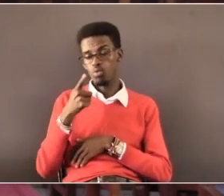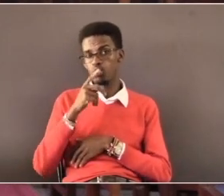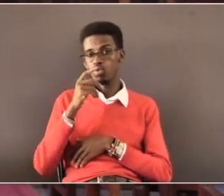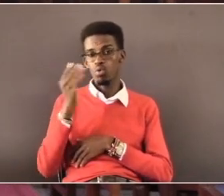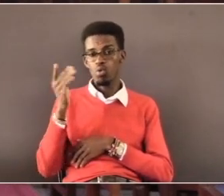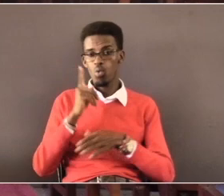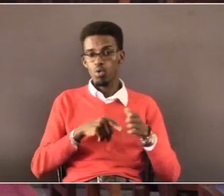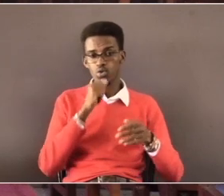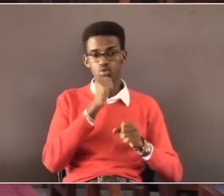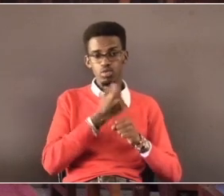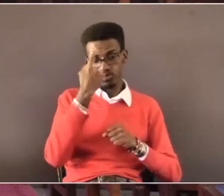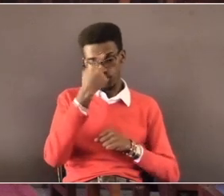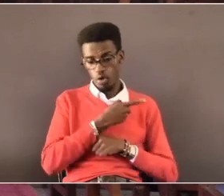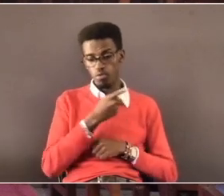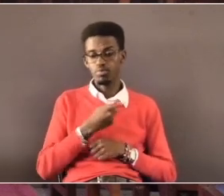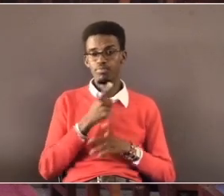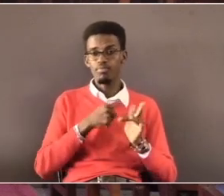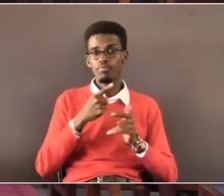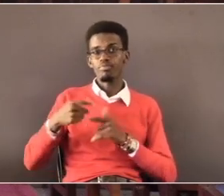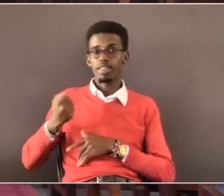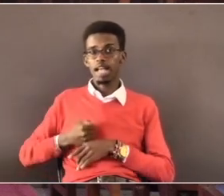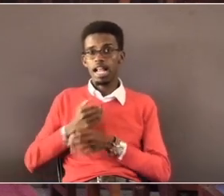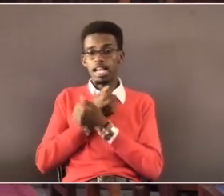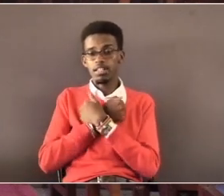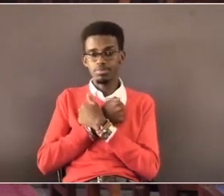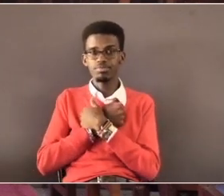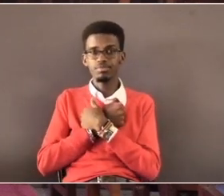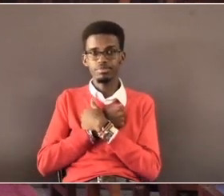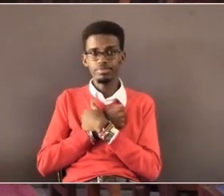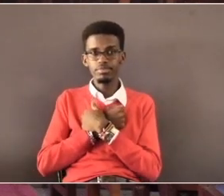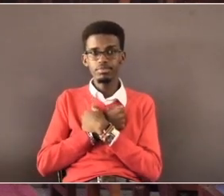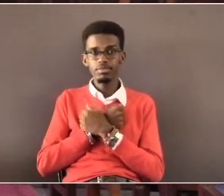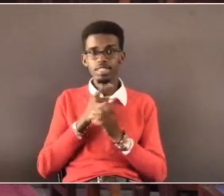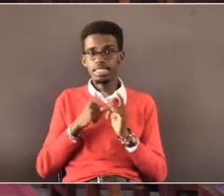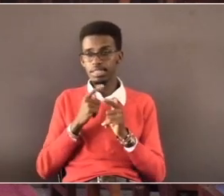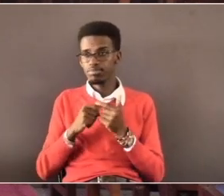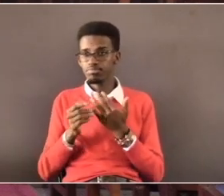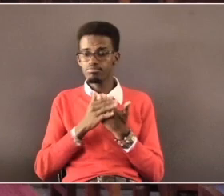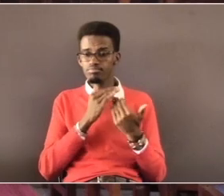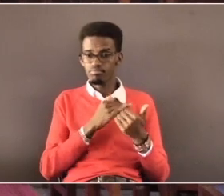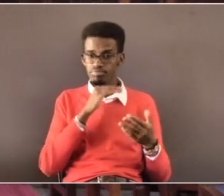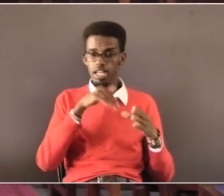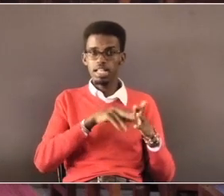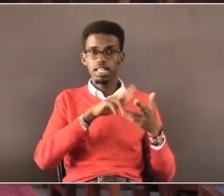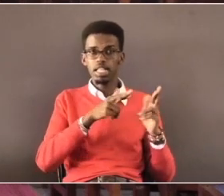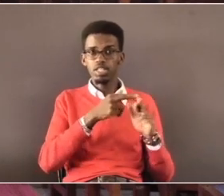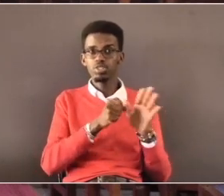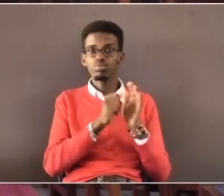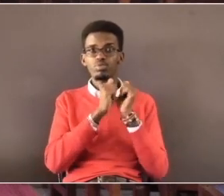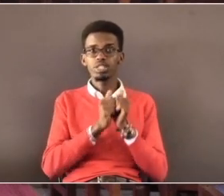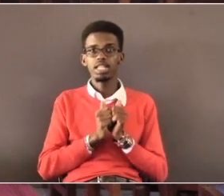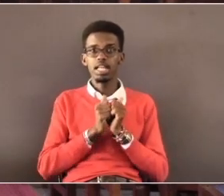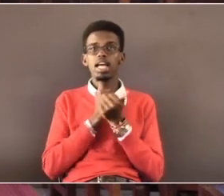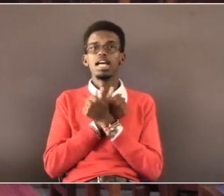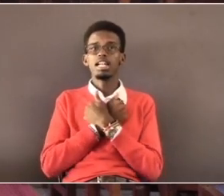work for you. So if the lady that you love, the lady that you fancy, the lady you're in relationship with,